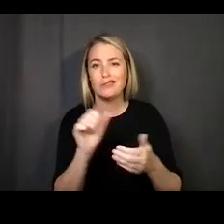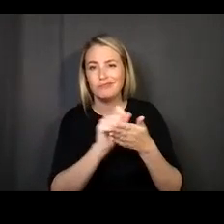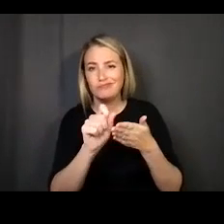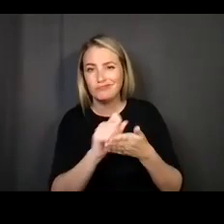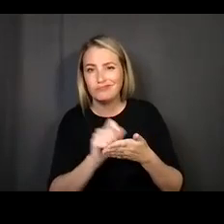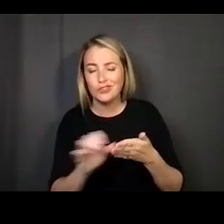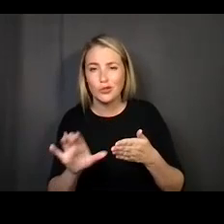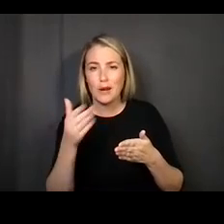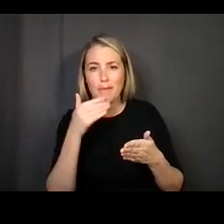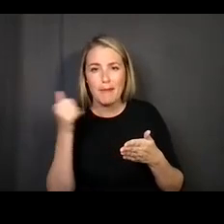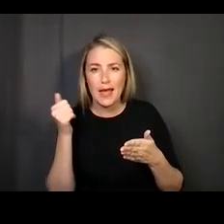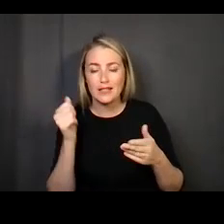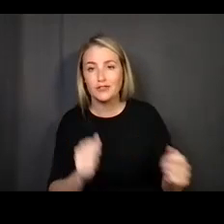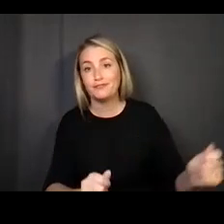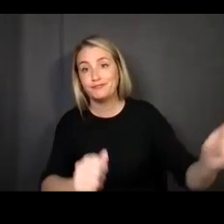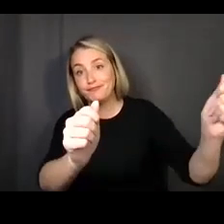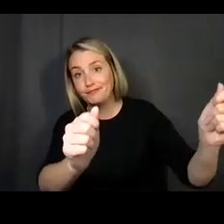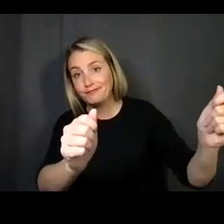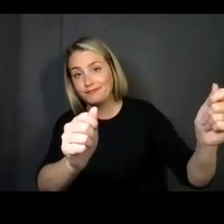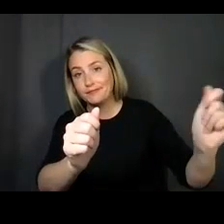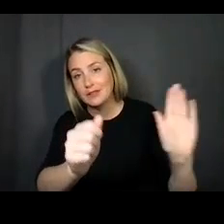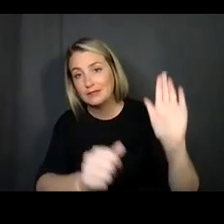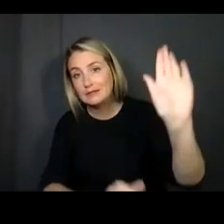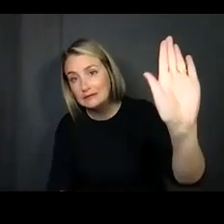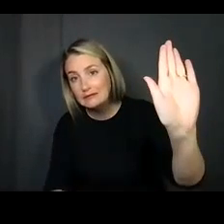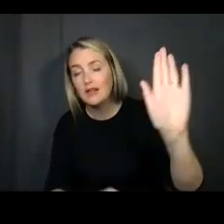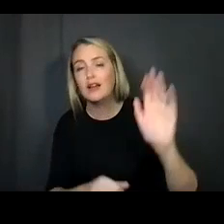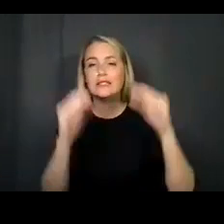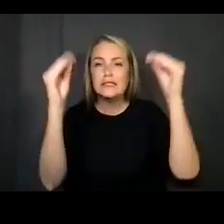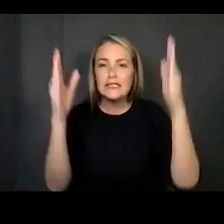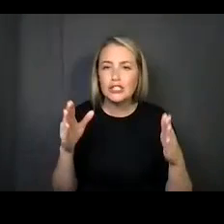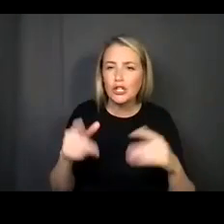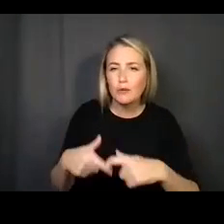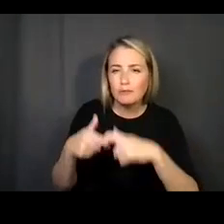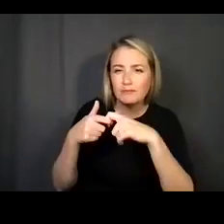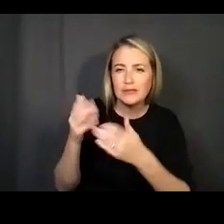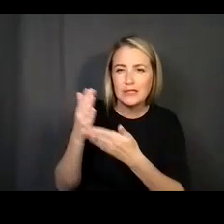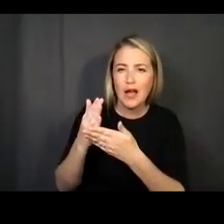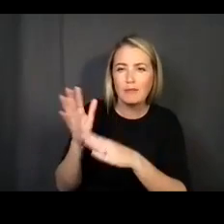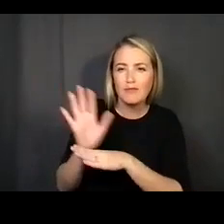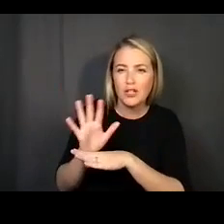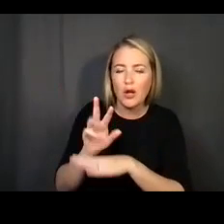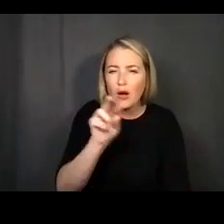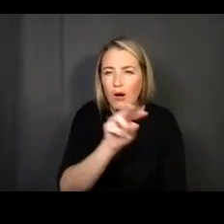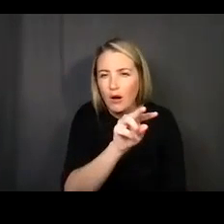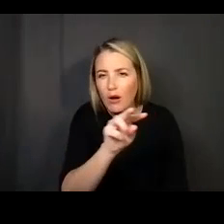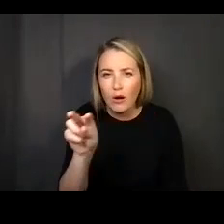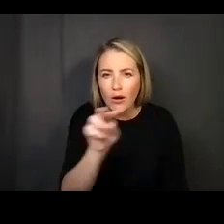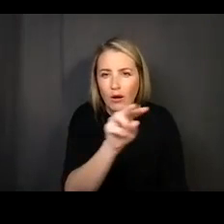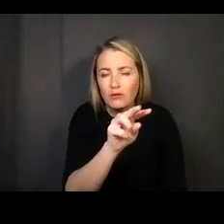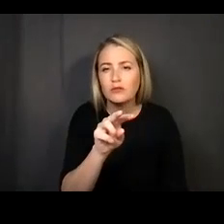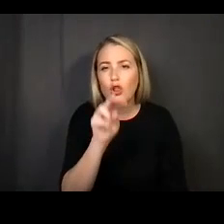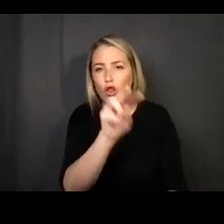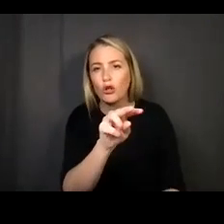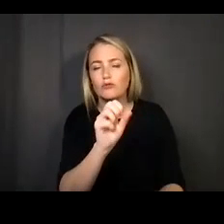to mostrar point la into the tarea, screen, and then the que teacher la can acerquen a pause la the video and pantalla get a glimpse of the work that they did. y